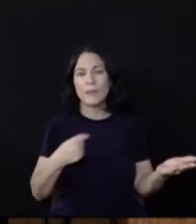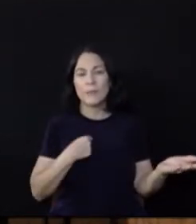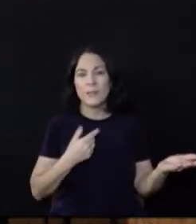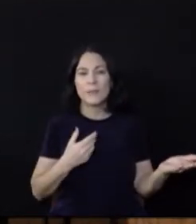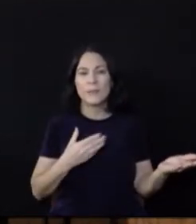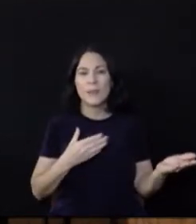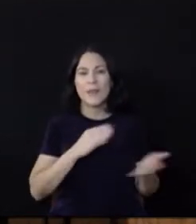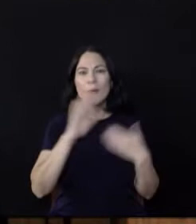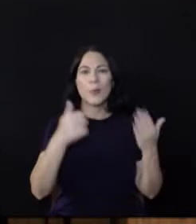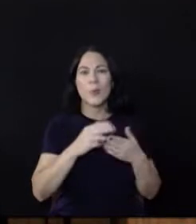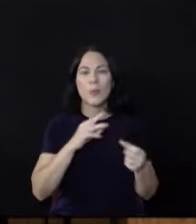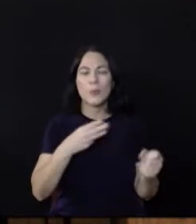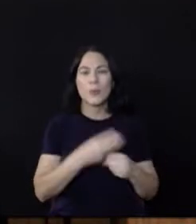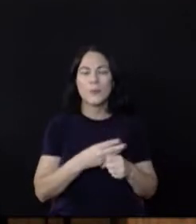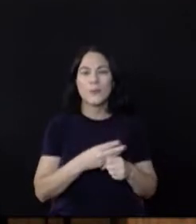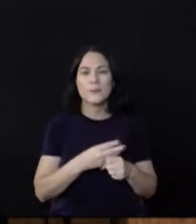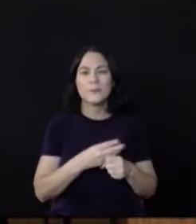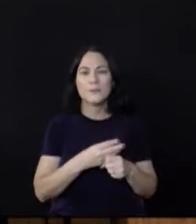for the entire world.